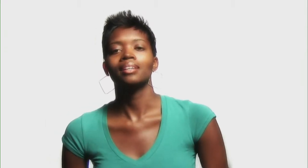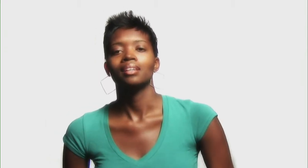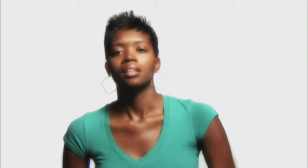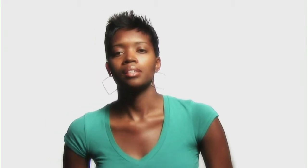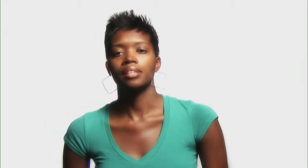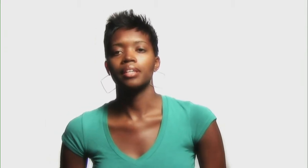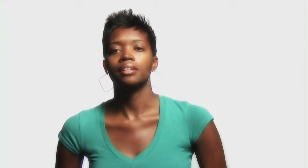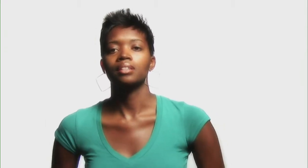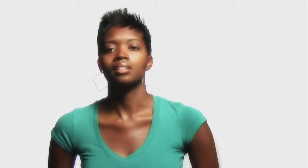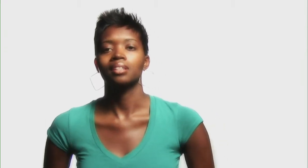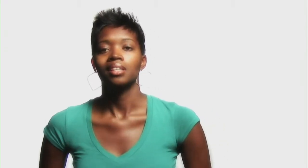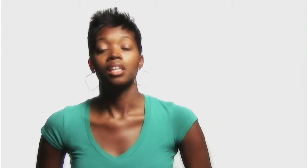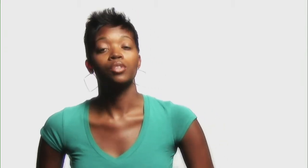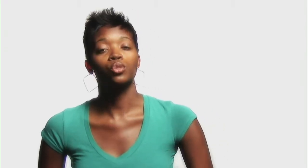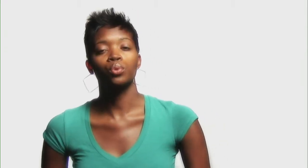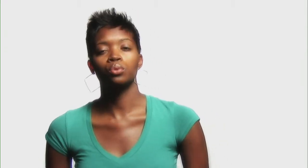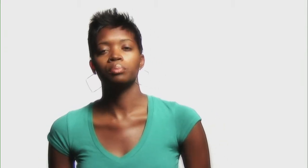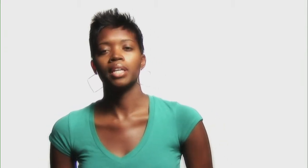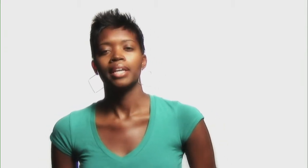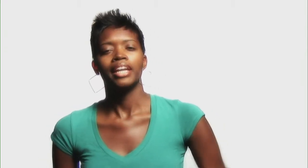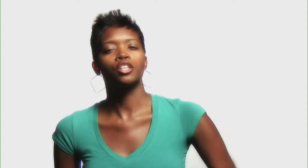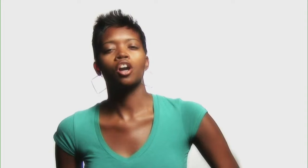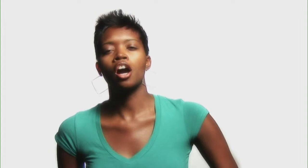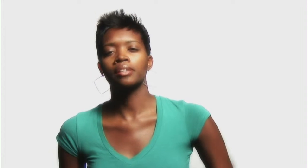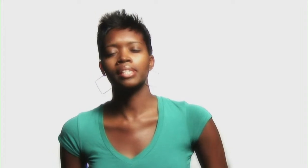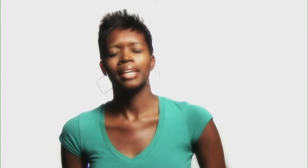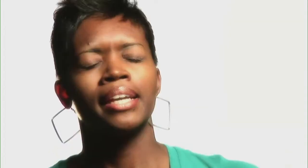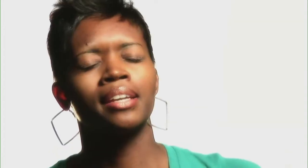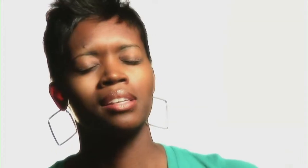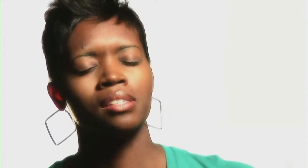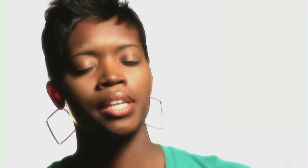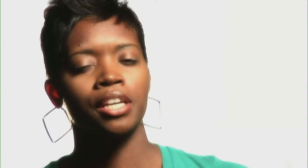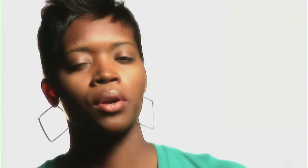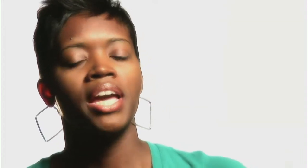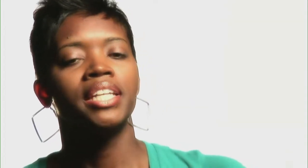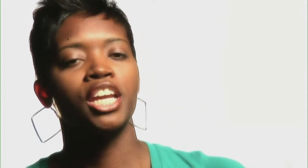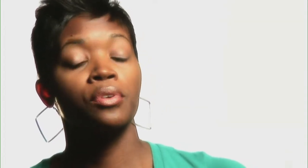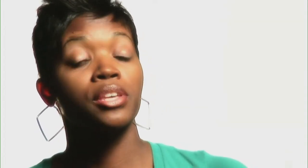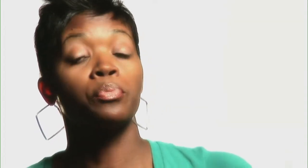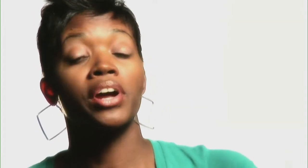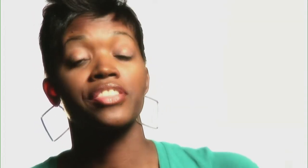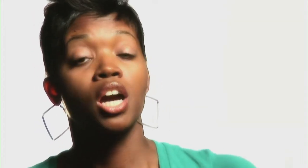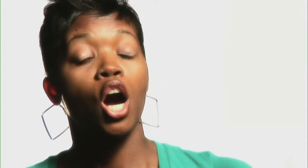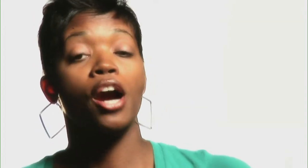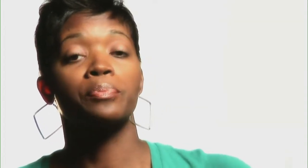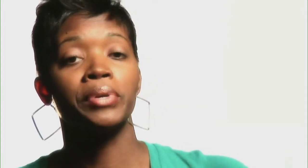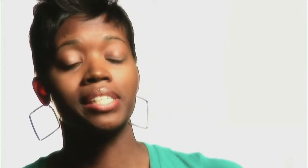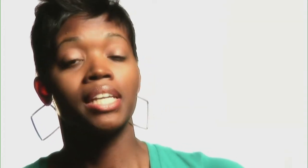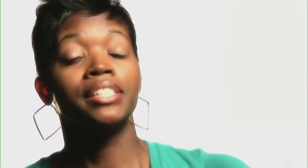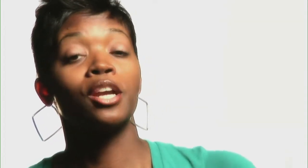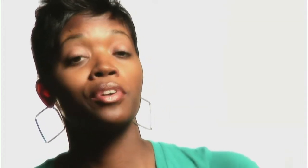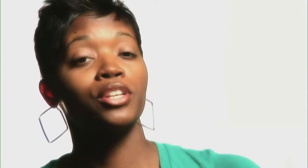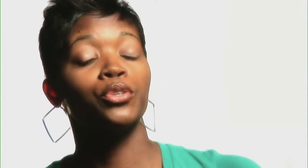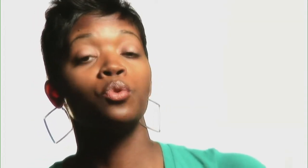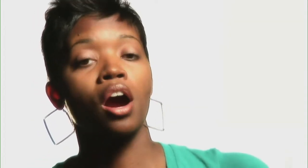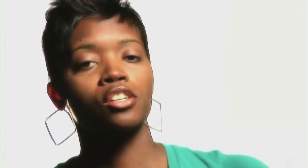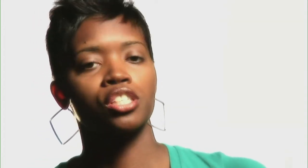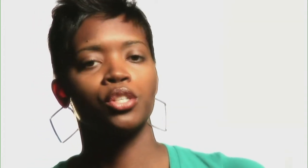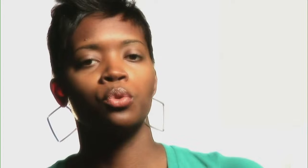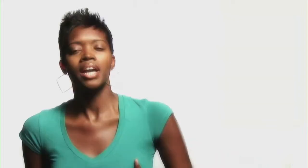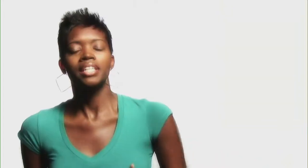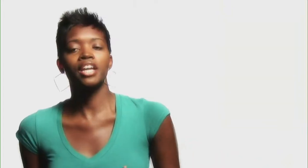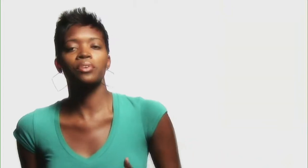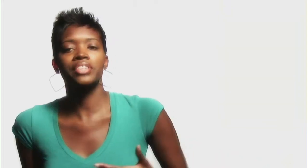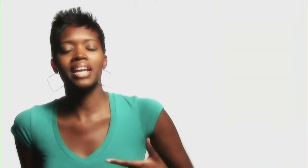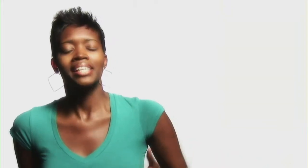He is here. In this room, in your heart, he is near, nearer than breath, heartbeats, nearer than you are